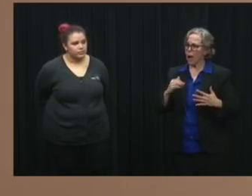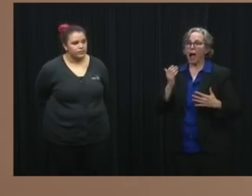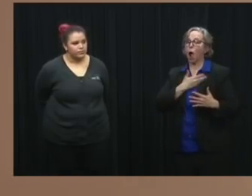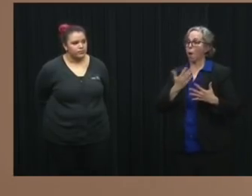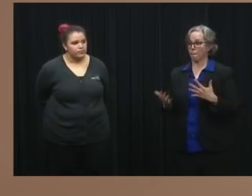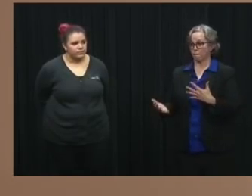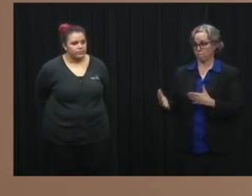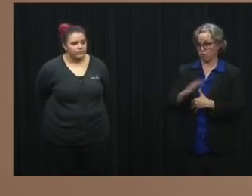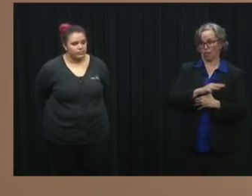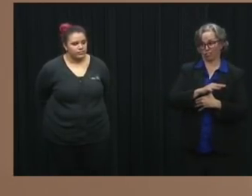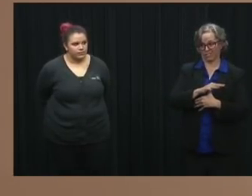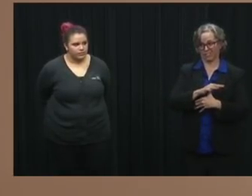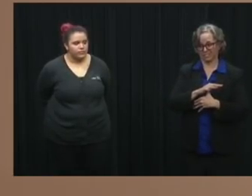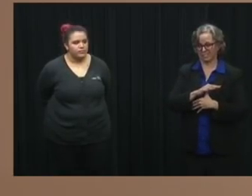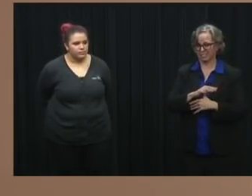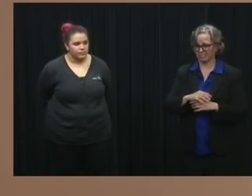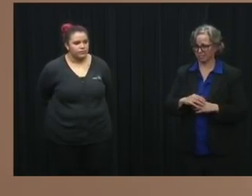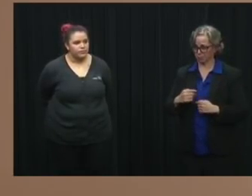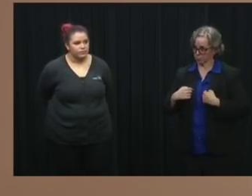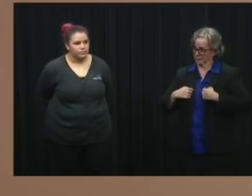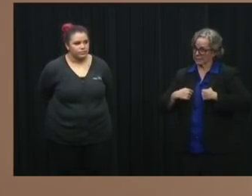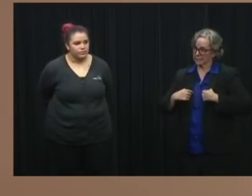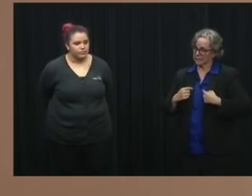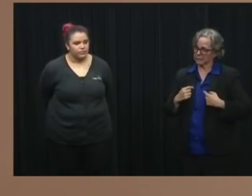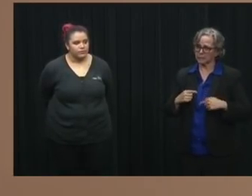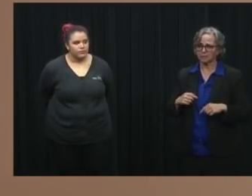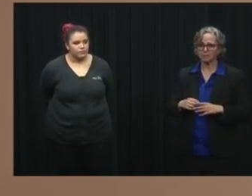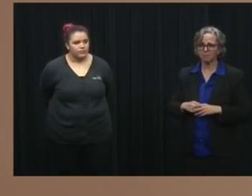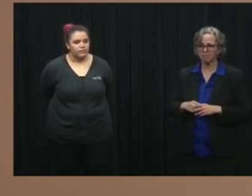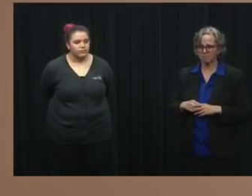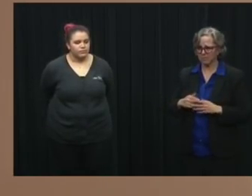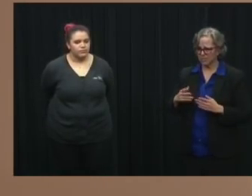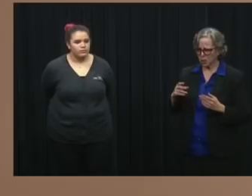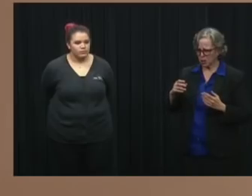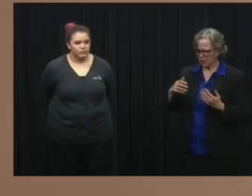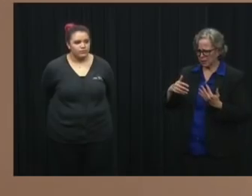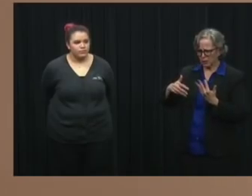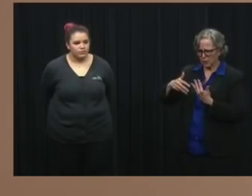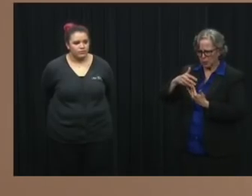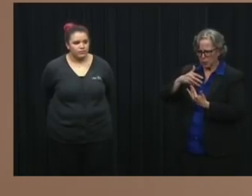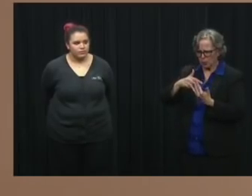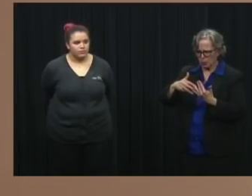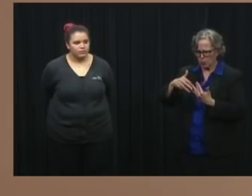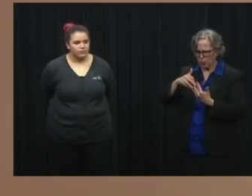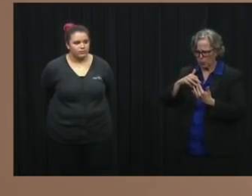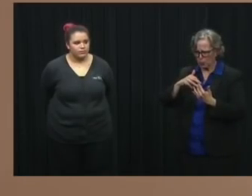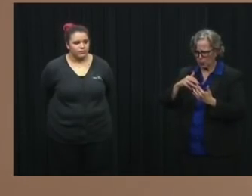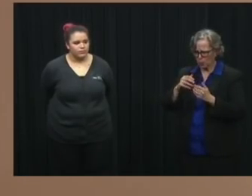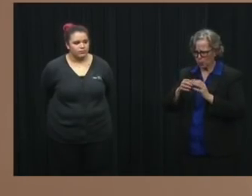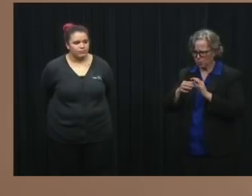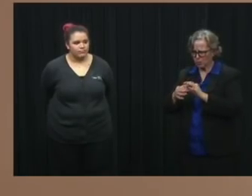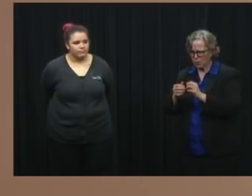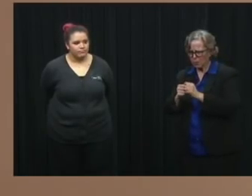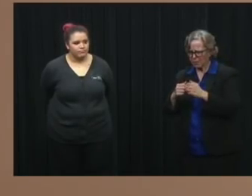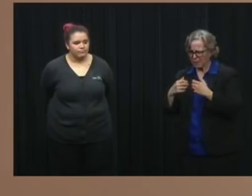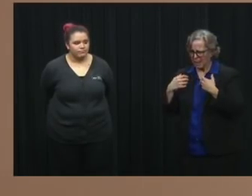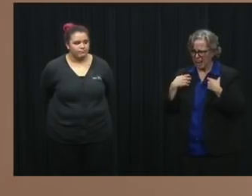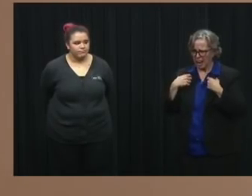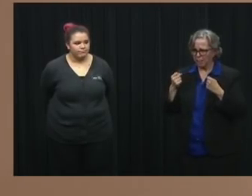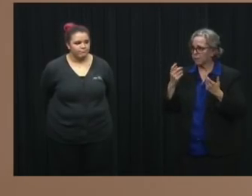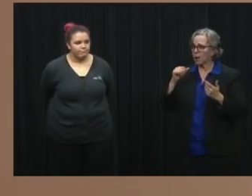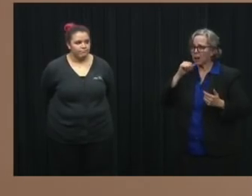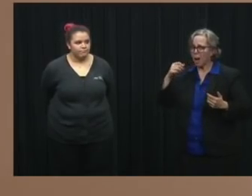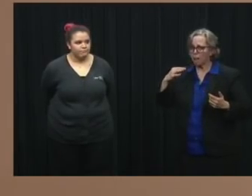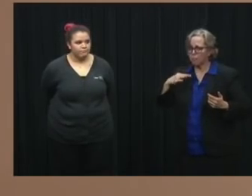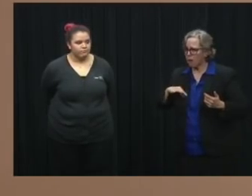social determinants of health, what our nonprofit communities are doing, that is all coming to bear. And as we go through these days, will be as soon